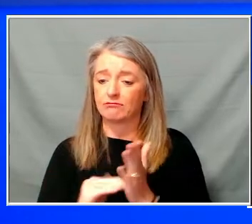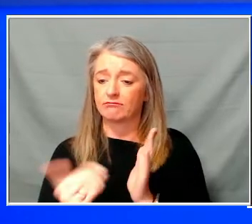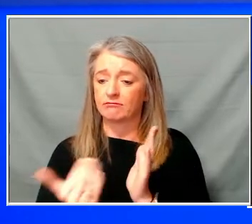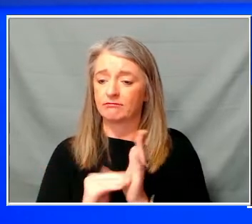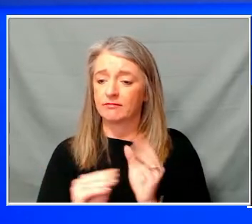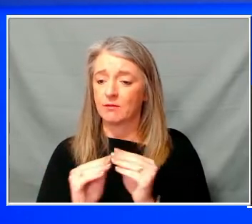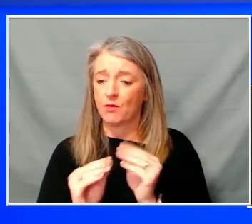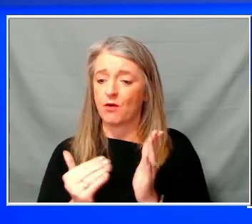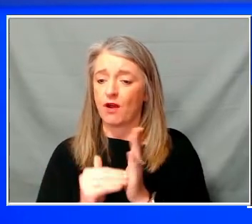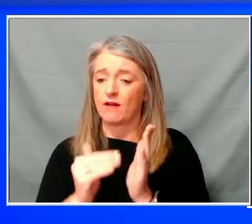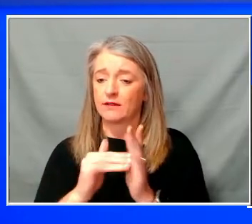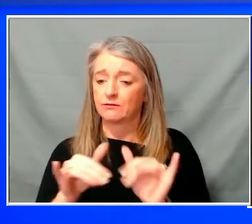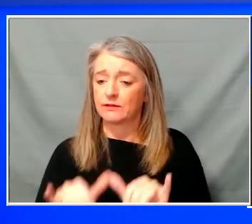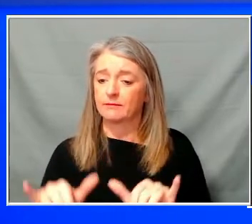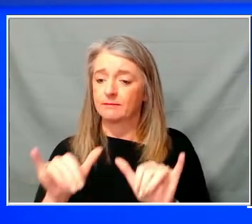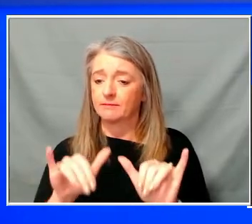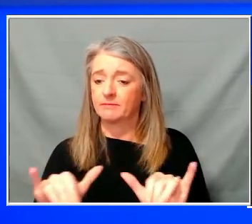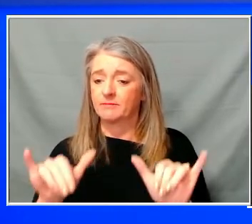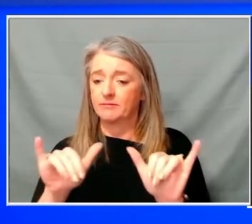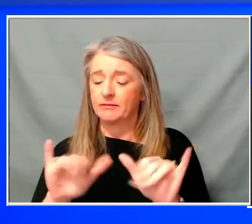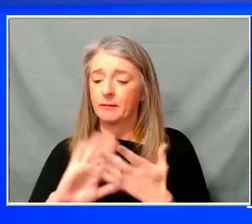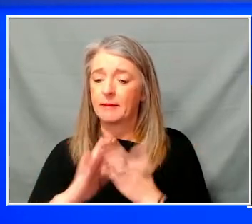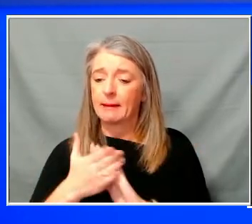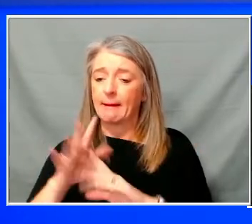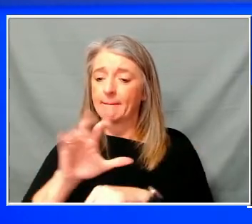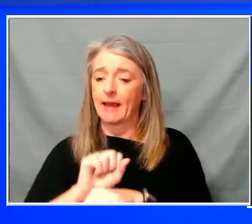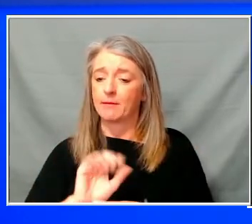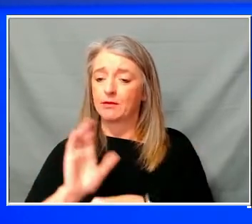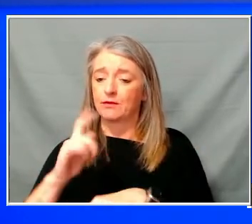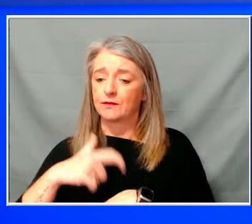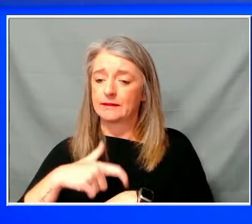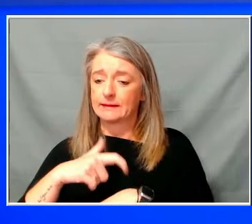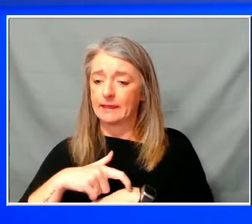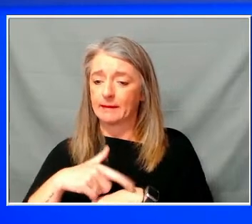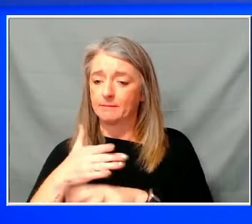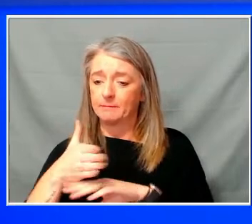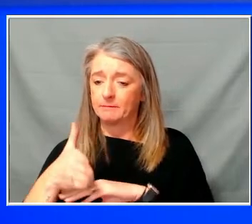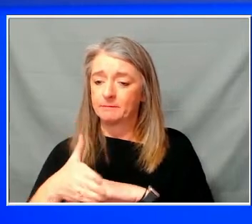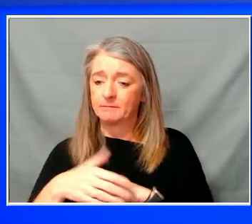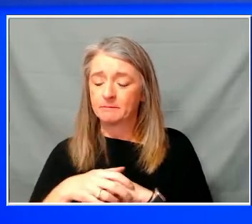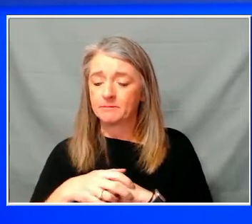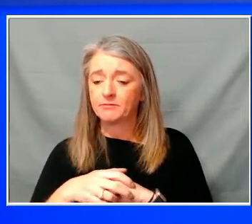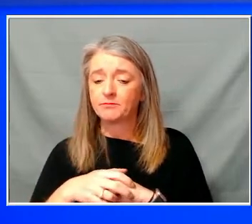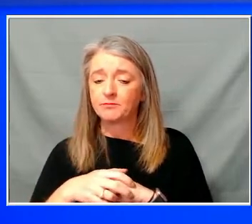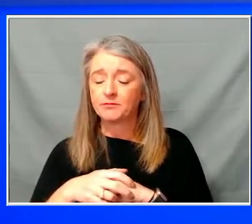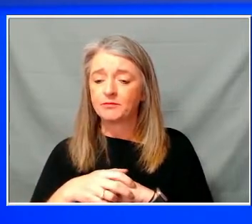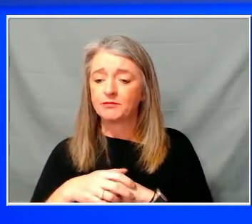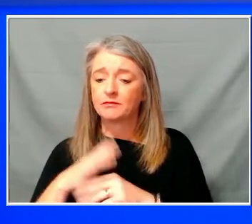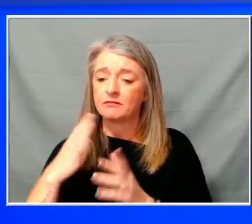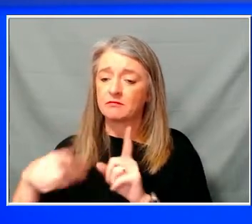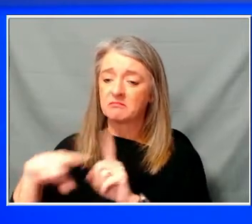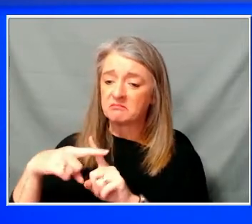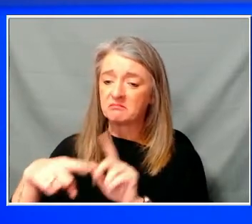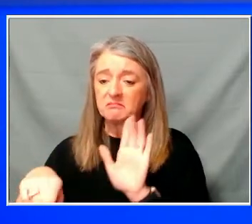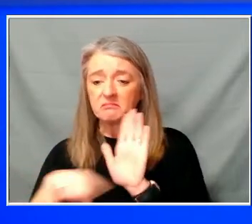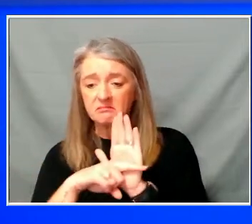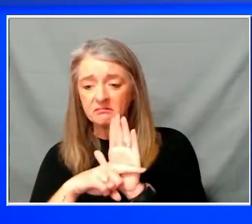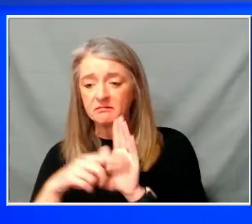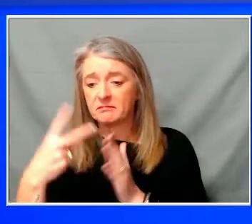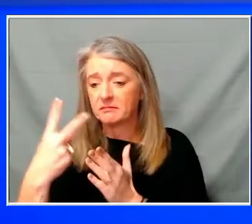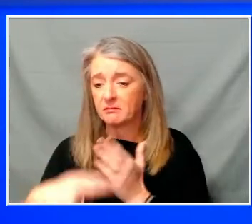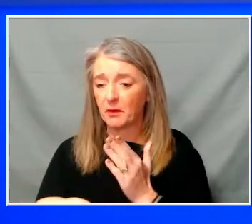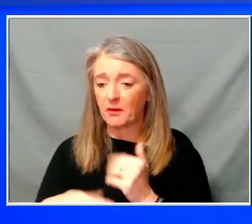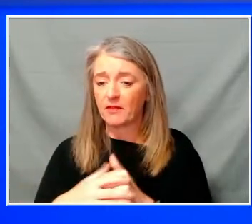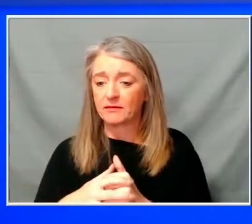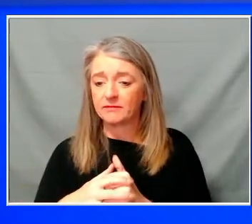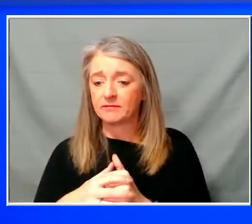repeat a behavior, then it starts to become habit over time. And that goes for good things, bad things, like the